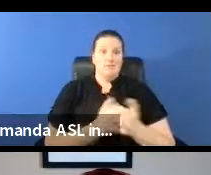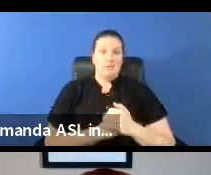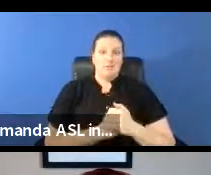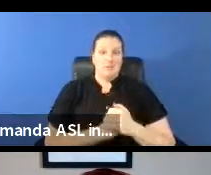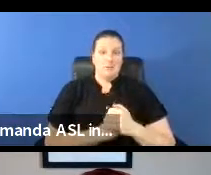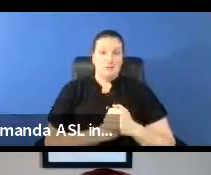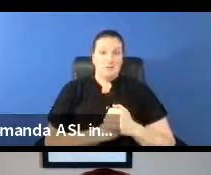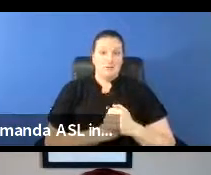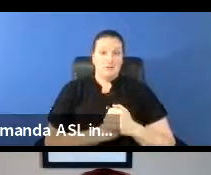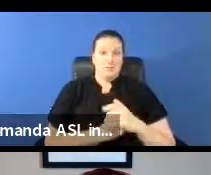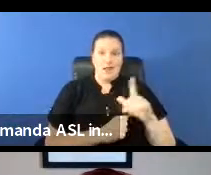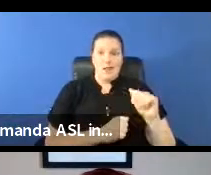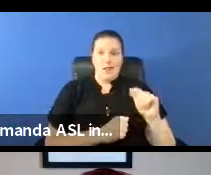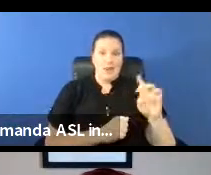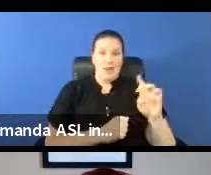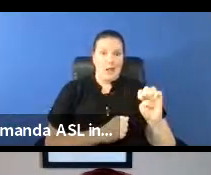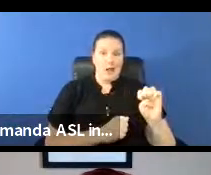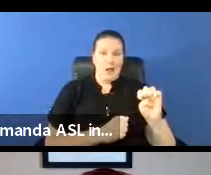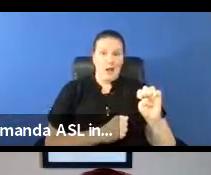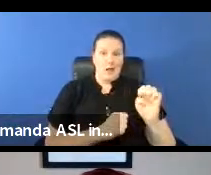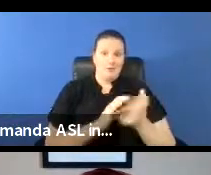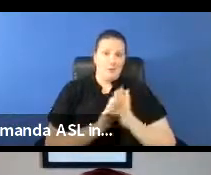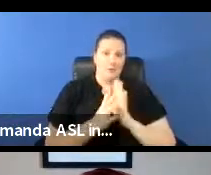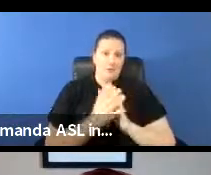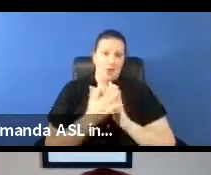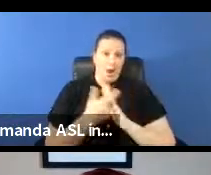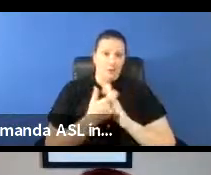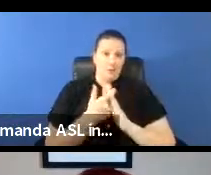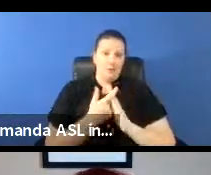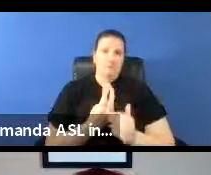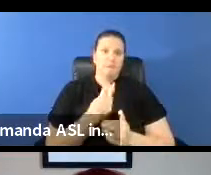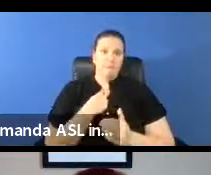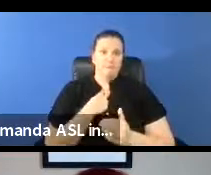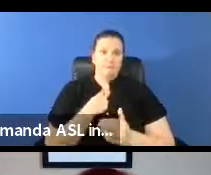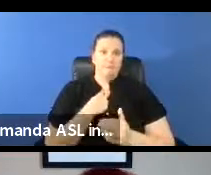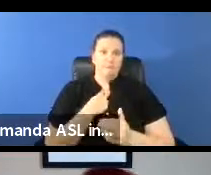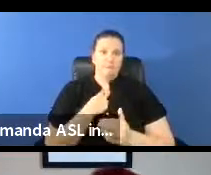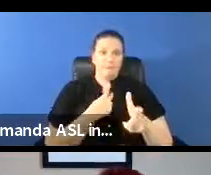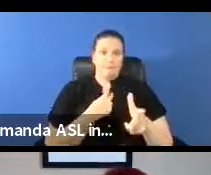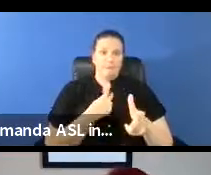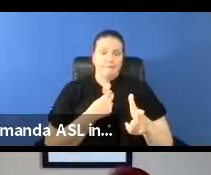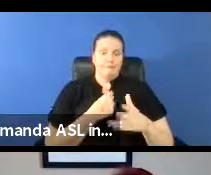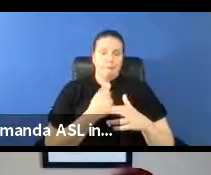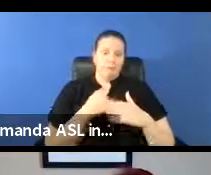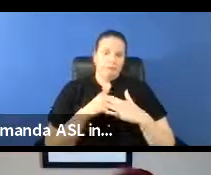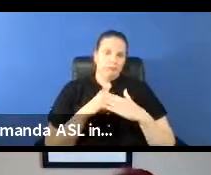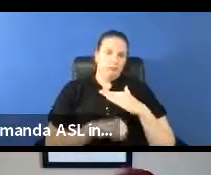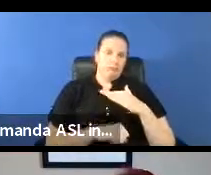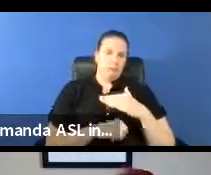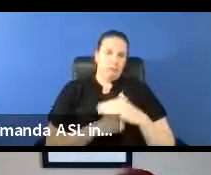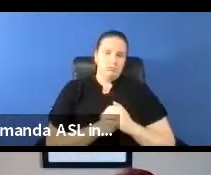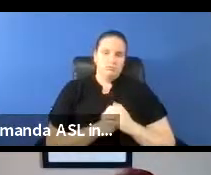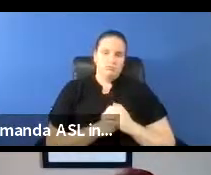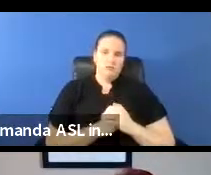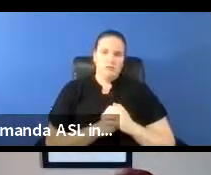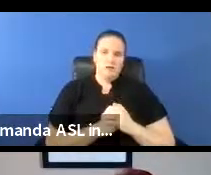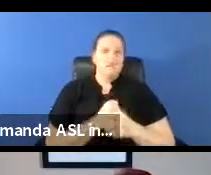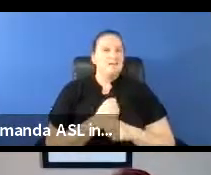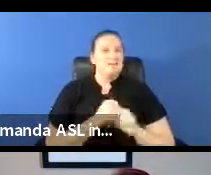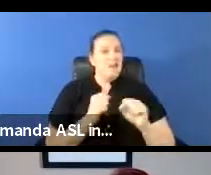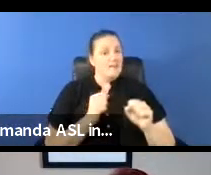there's a lane of traffic that's automatically gone. And so having safety shoulders where people